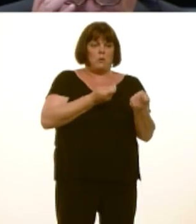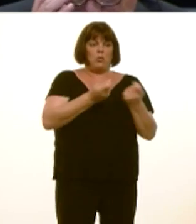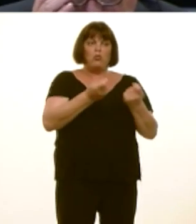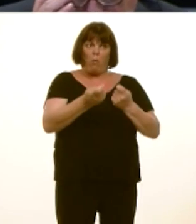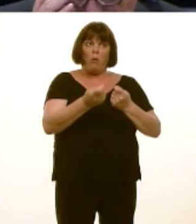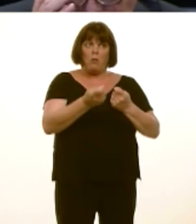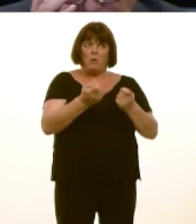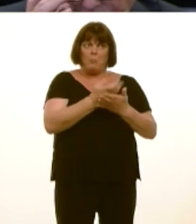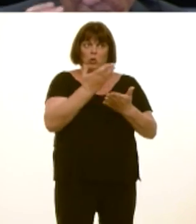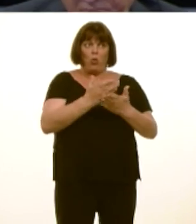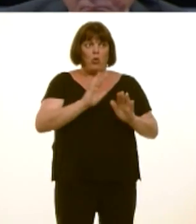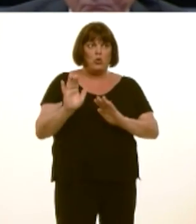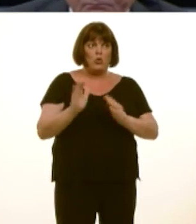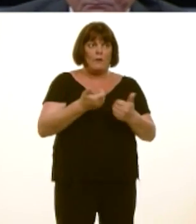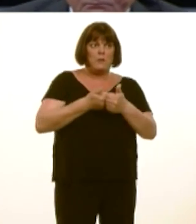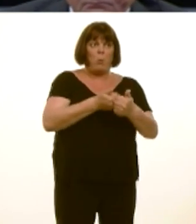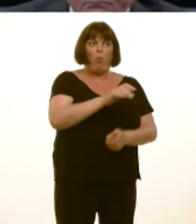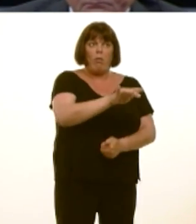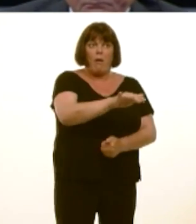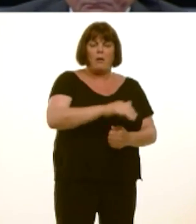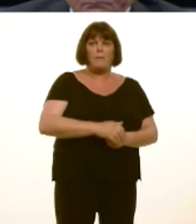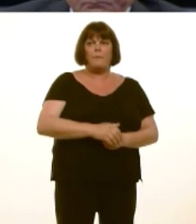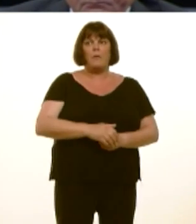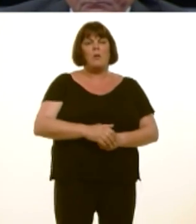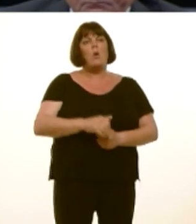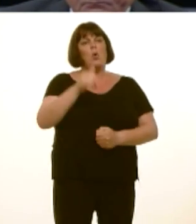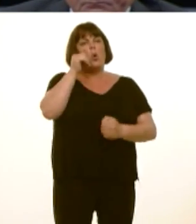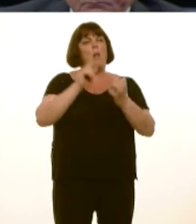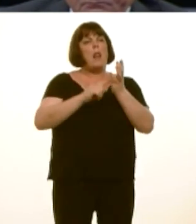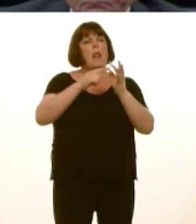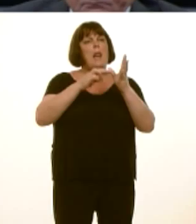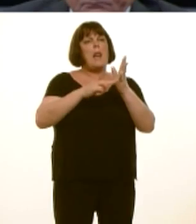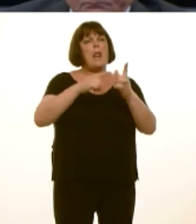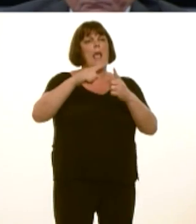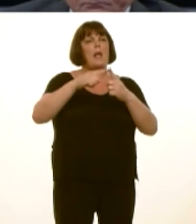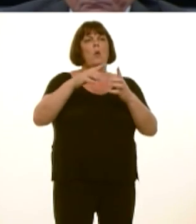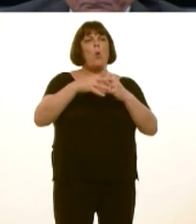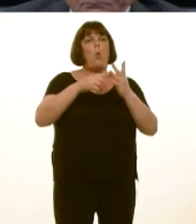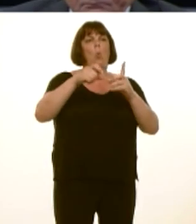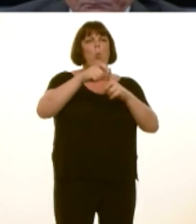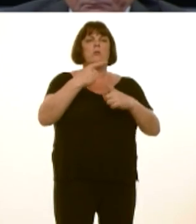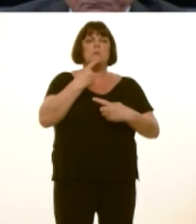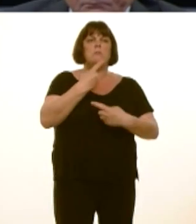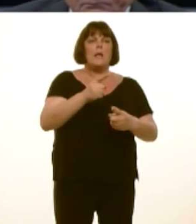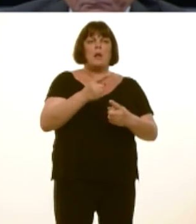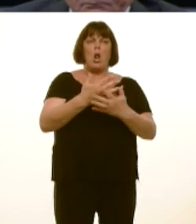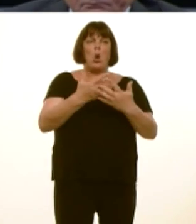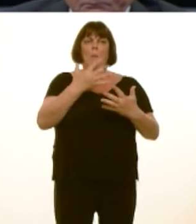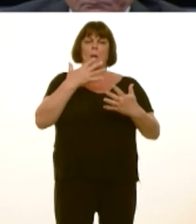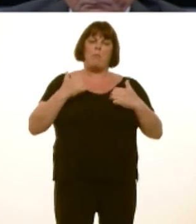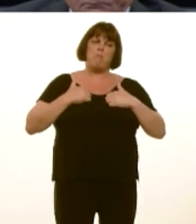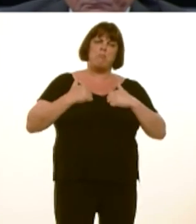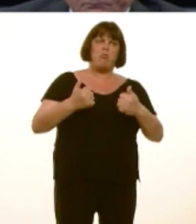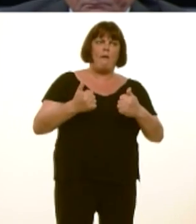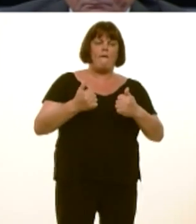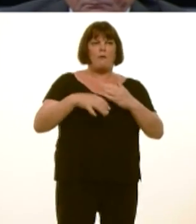As was said by Leanne Wood, there have been incredible tales of bravery emerging from Tunisia, whether that be hotel